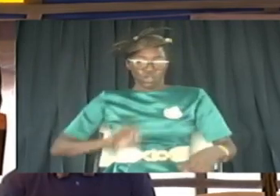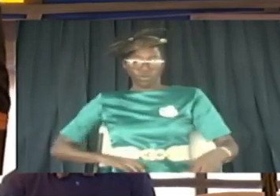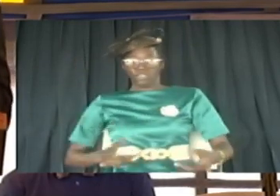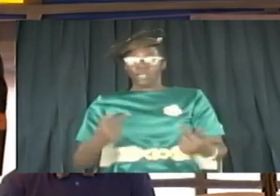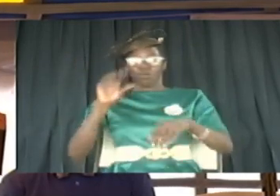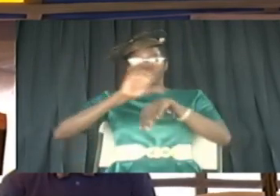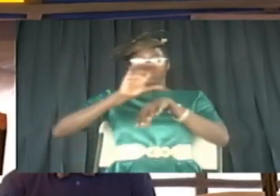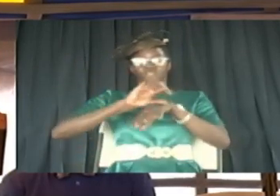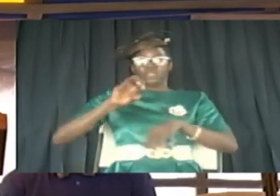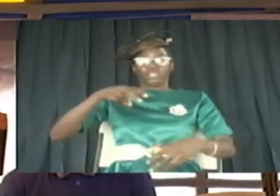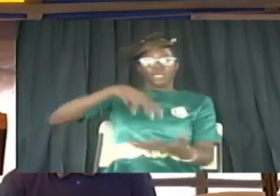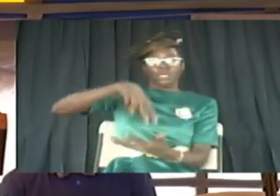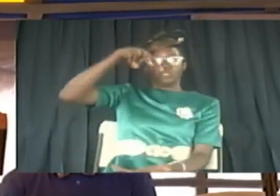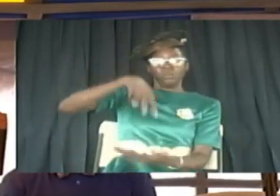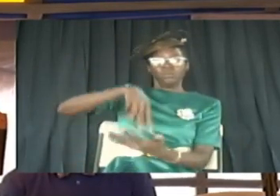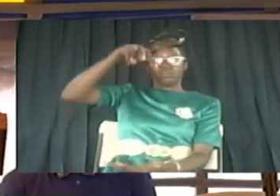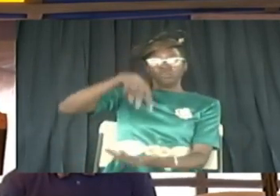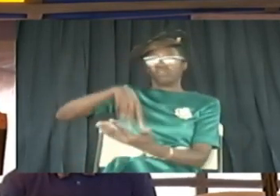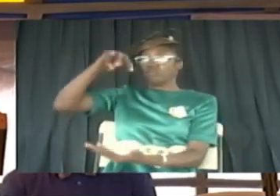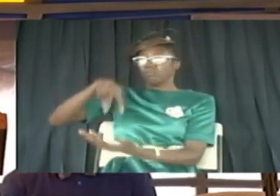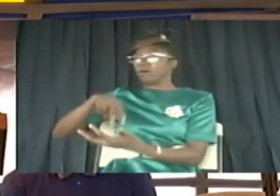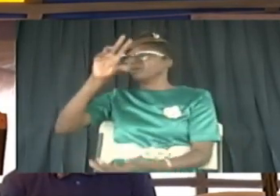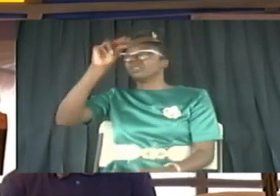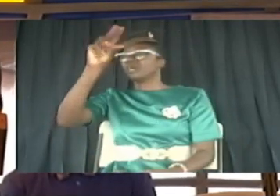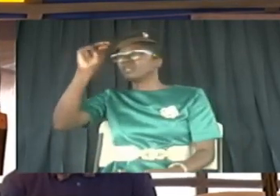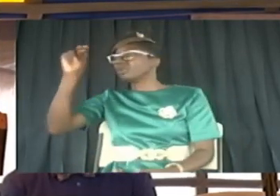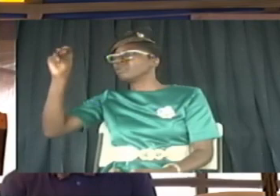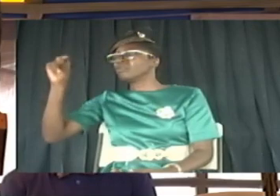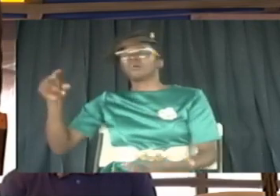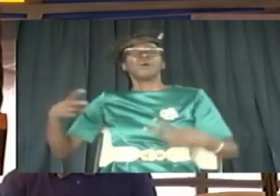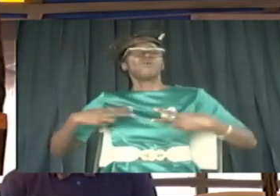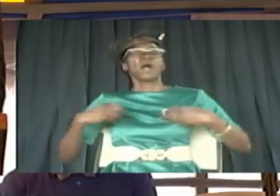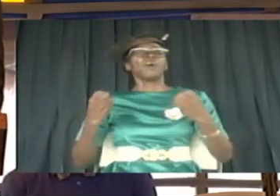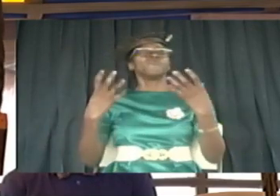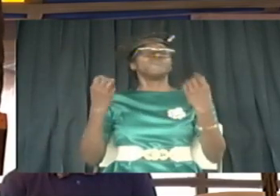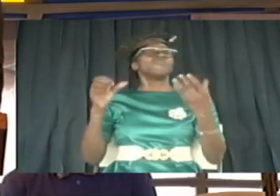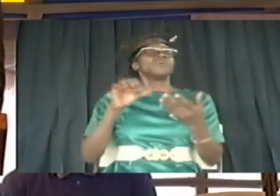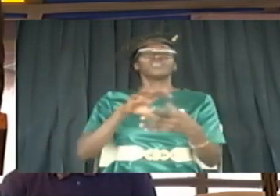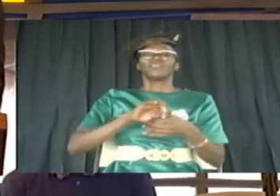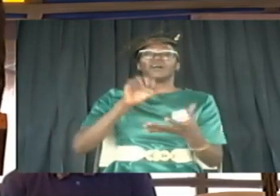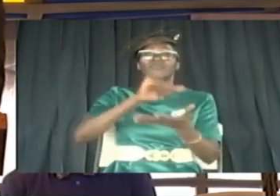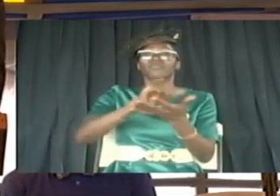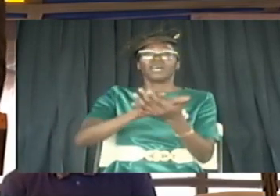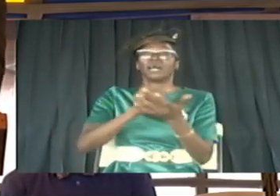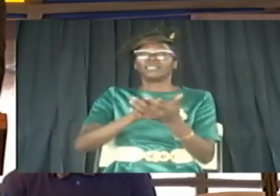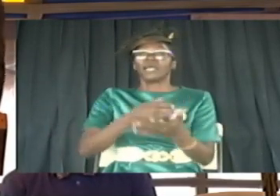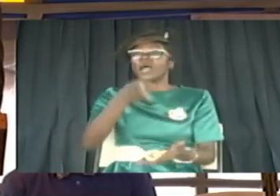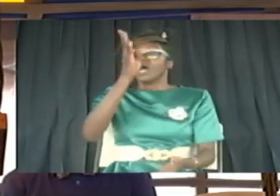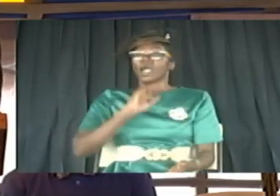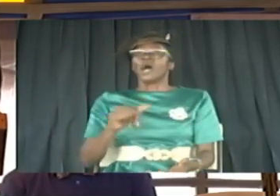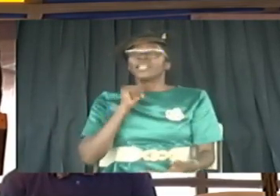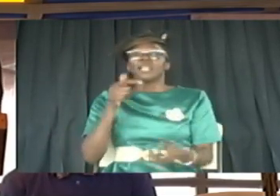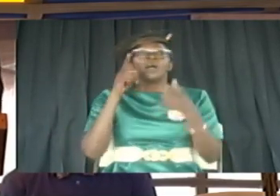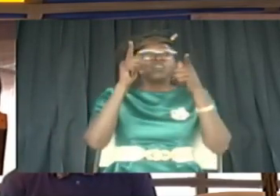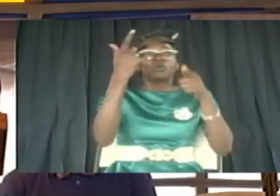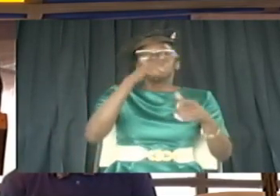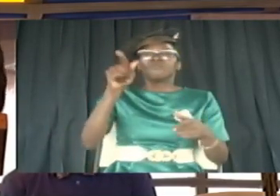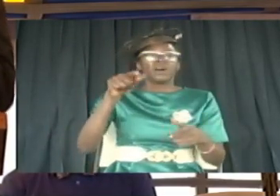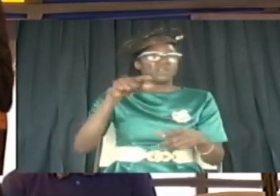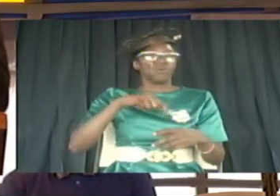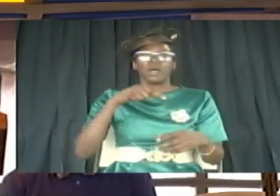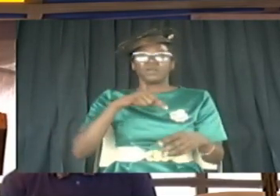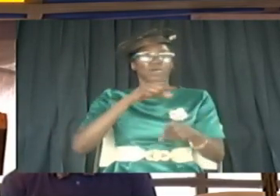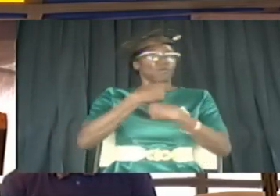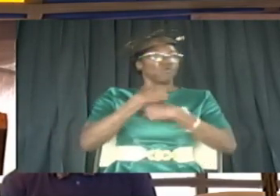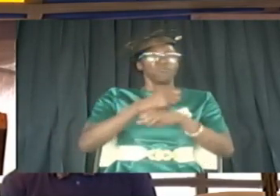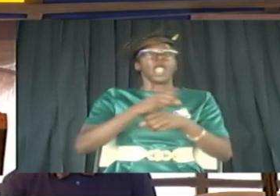them. That we have too much of that everywhere around the world. God is not looking for the one who makes the loudest shout or the one who